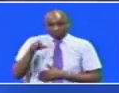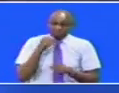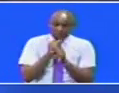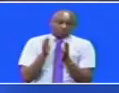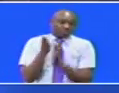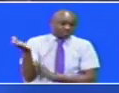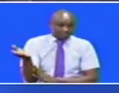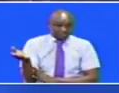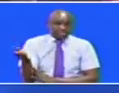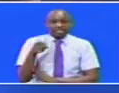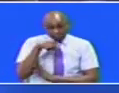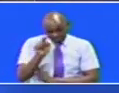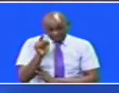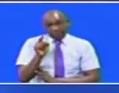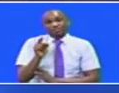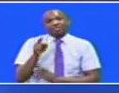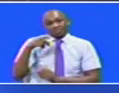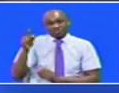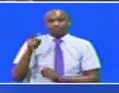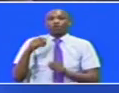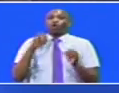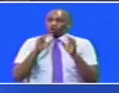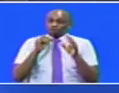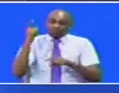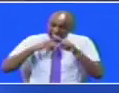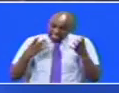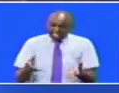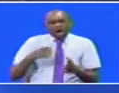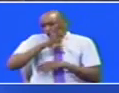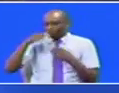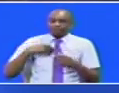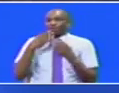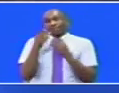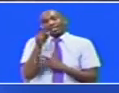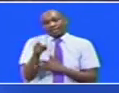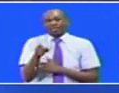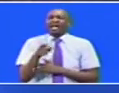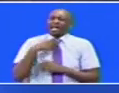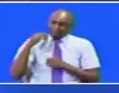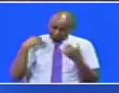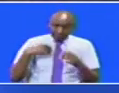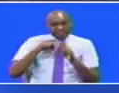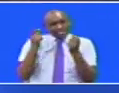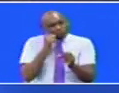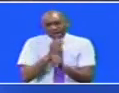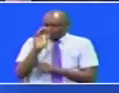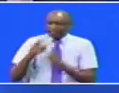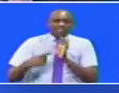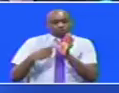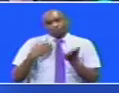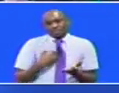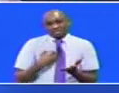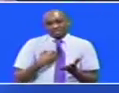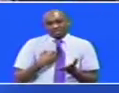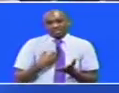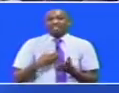with, maybe I wouldn't have been the coach of the year. Plus players who were just committed and the teamwork they shown up.